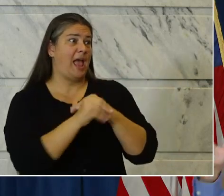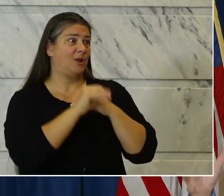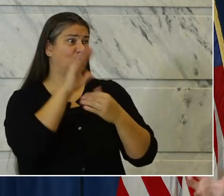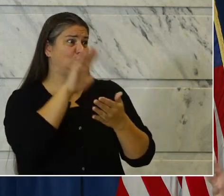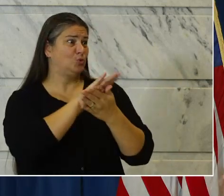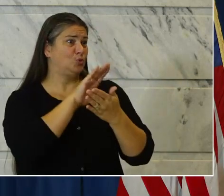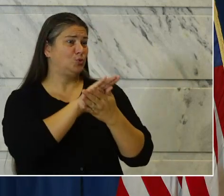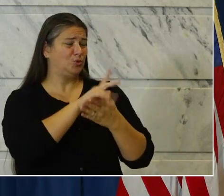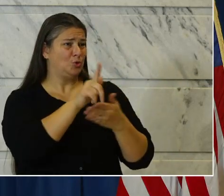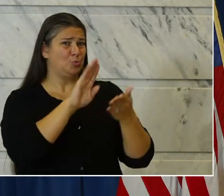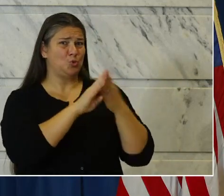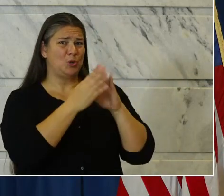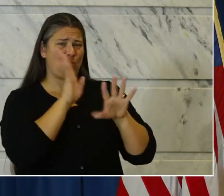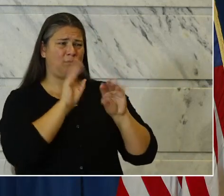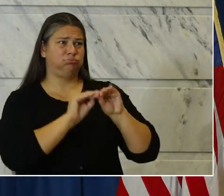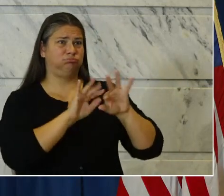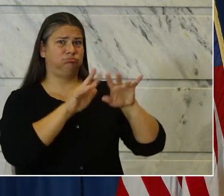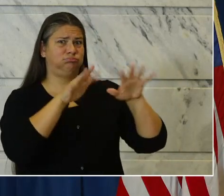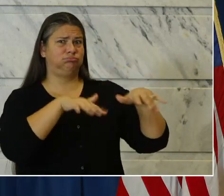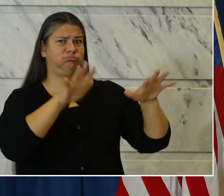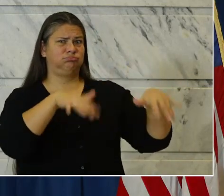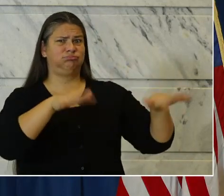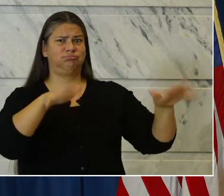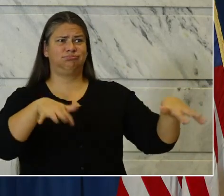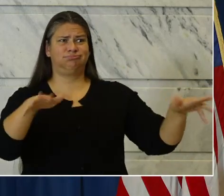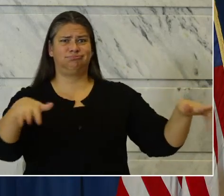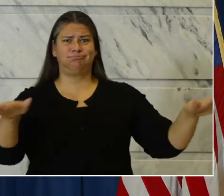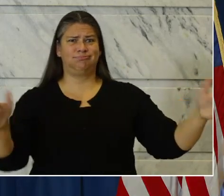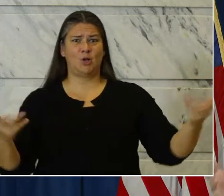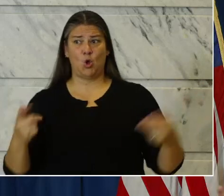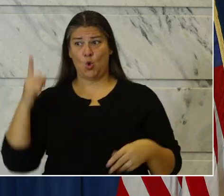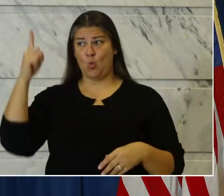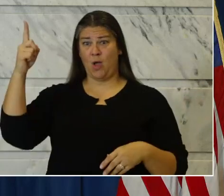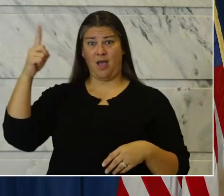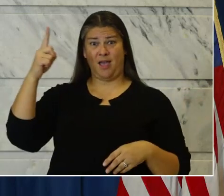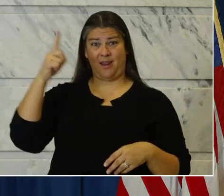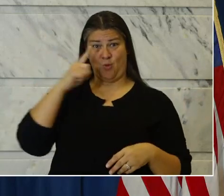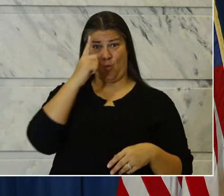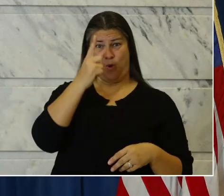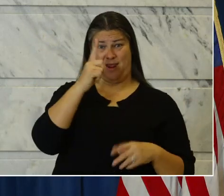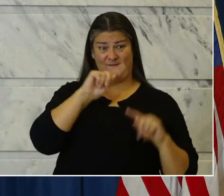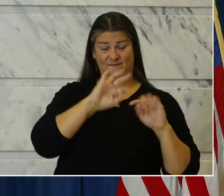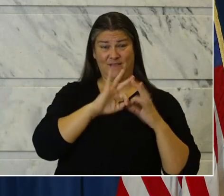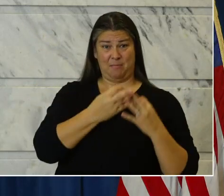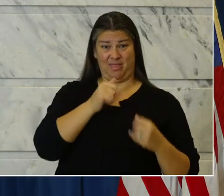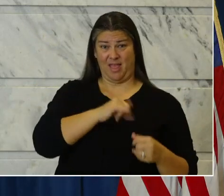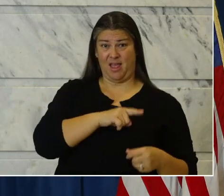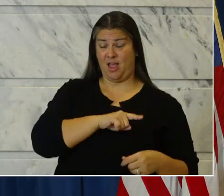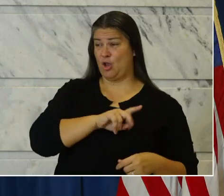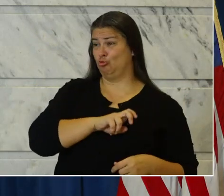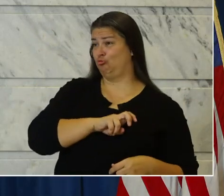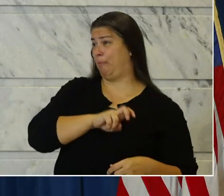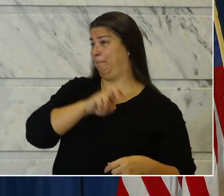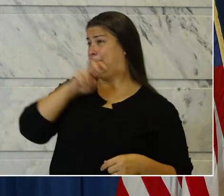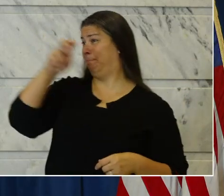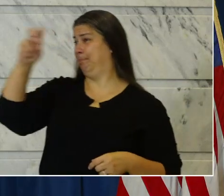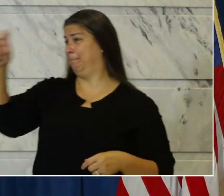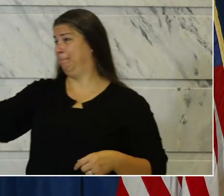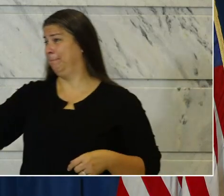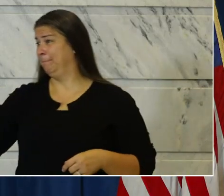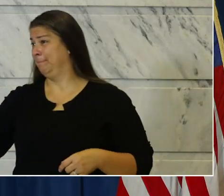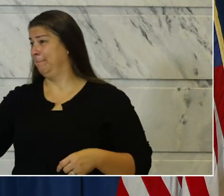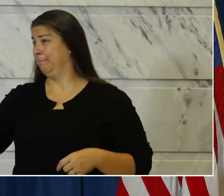just the community spread could go from that one trip throughout that county and